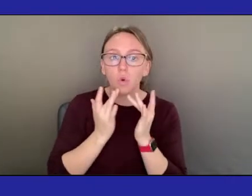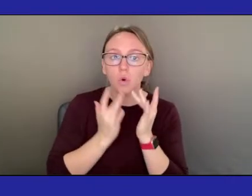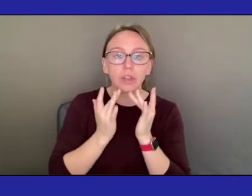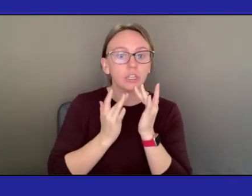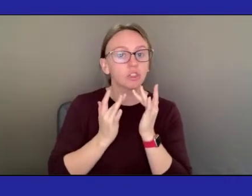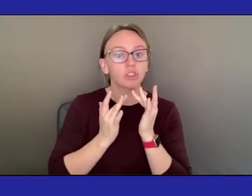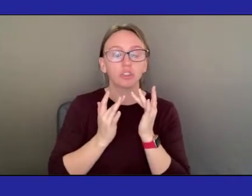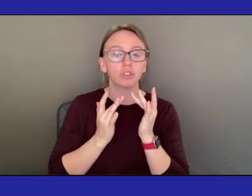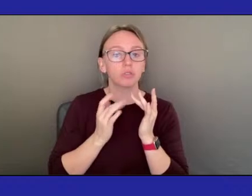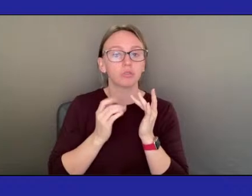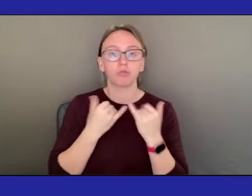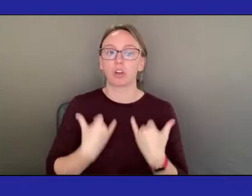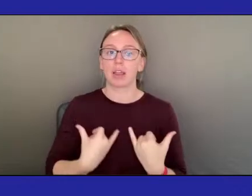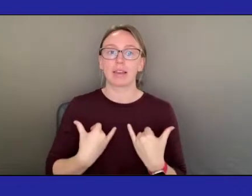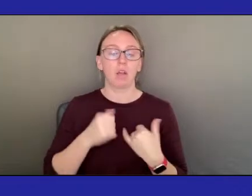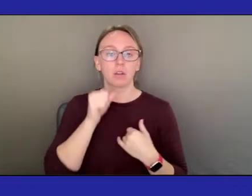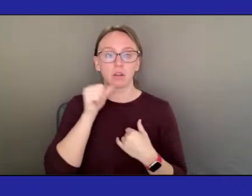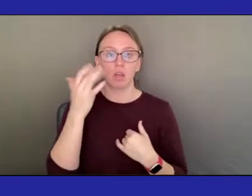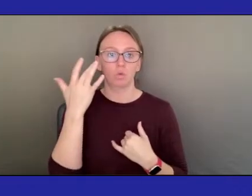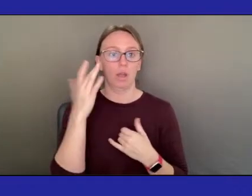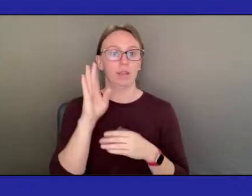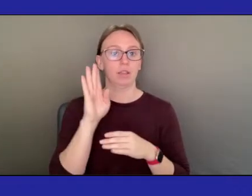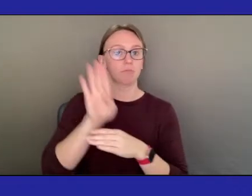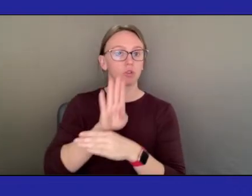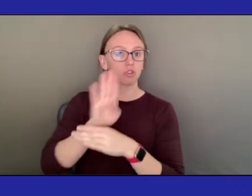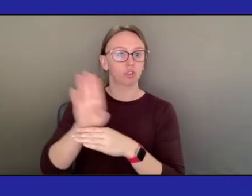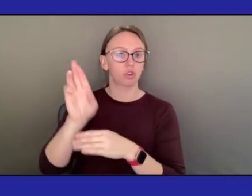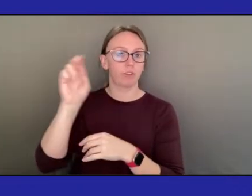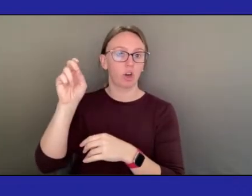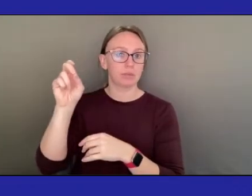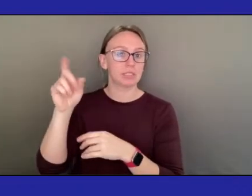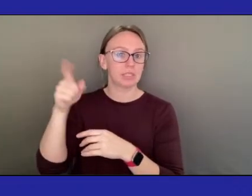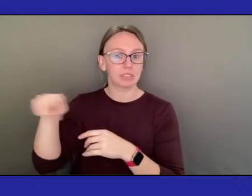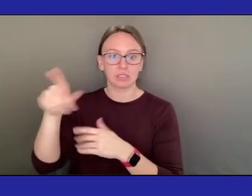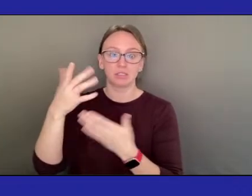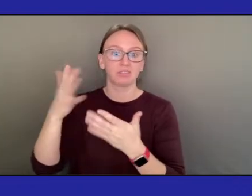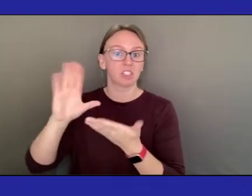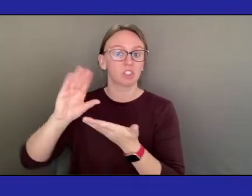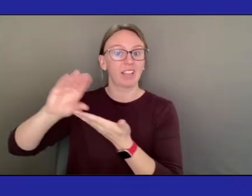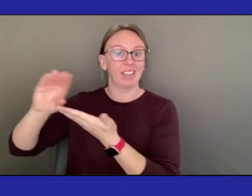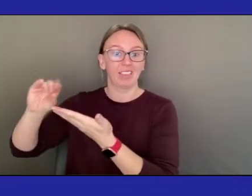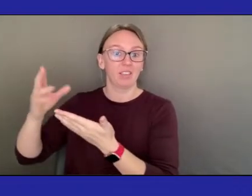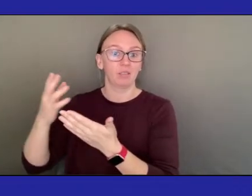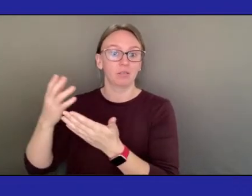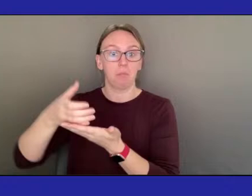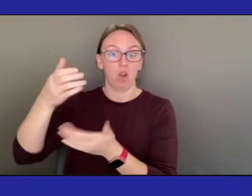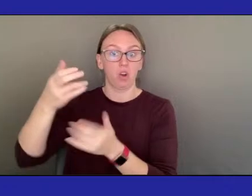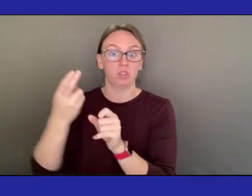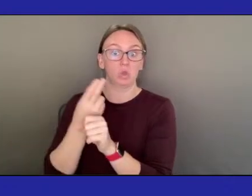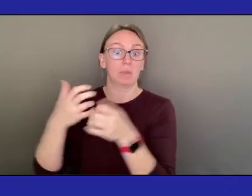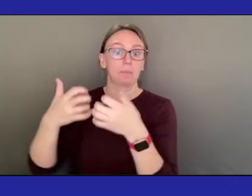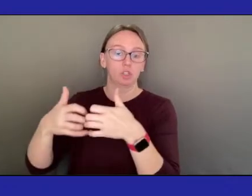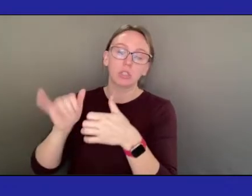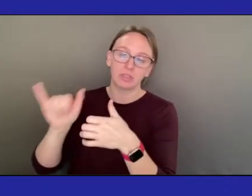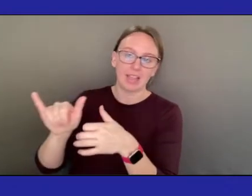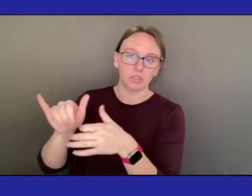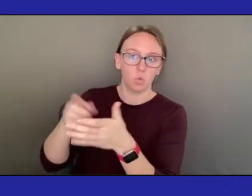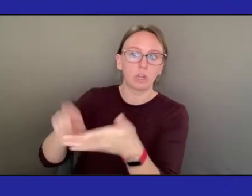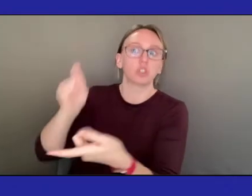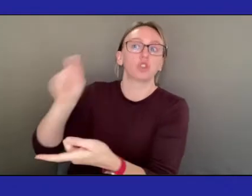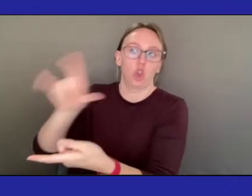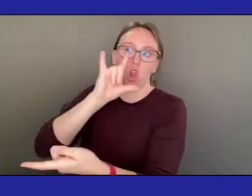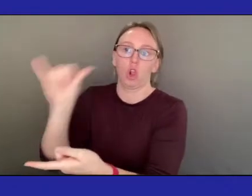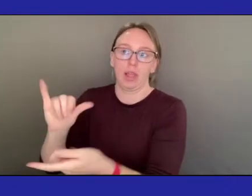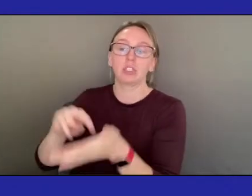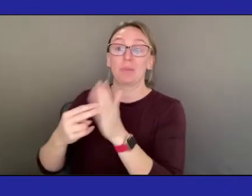because commercial pharmacies have all gone to filling bottles with machines, which is as it should be. And so then there's a larger